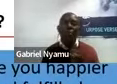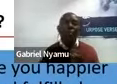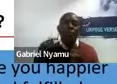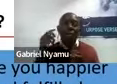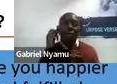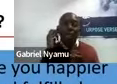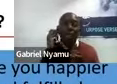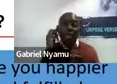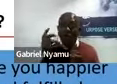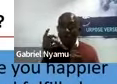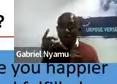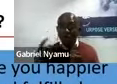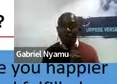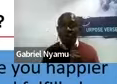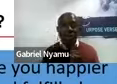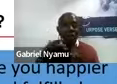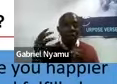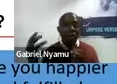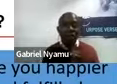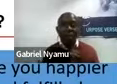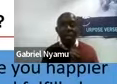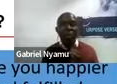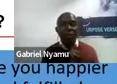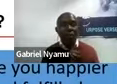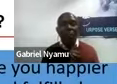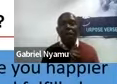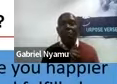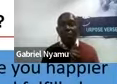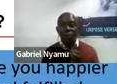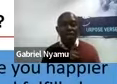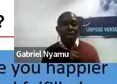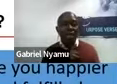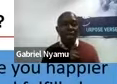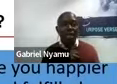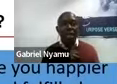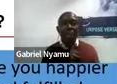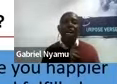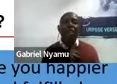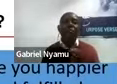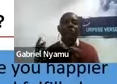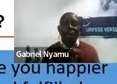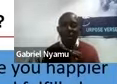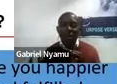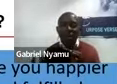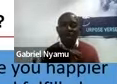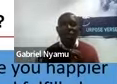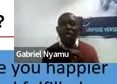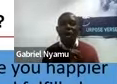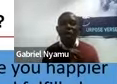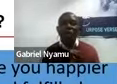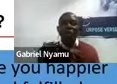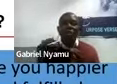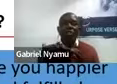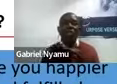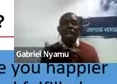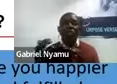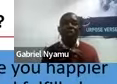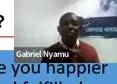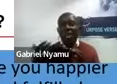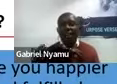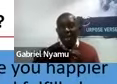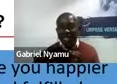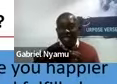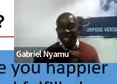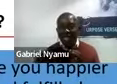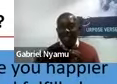So you're able to impact others because of that, and you're able to inspire many people because of just that. It helps you connect better because now you treat other